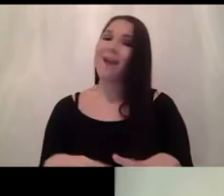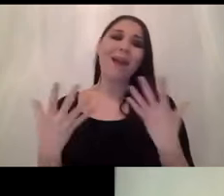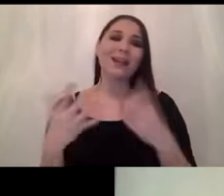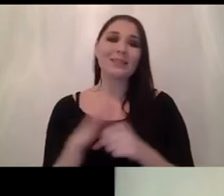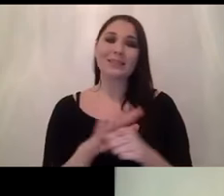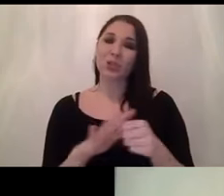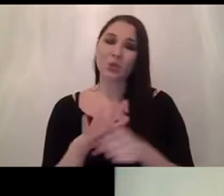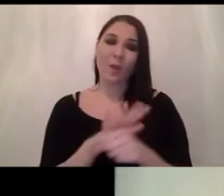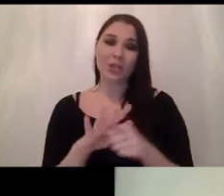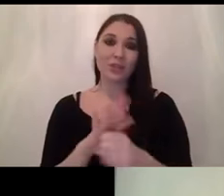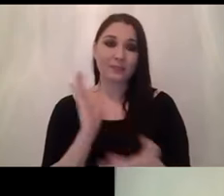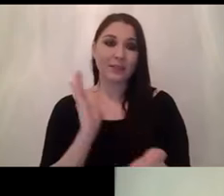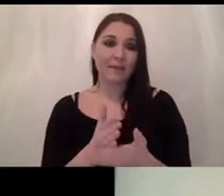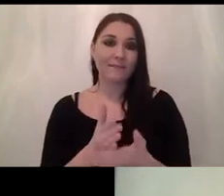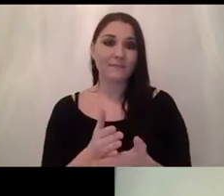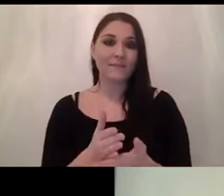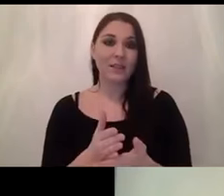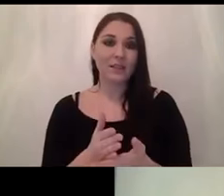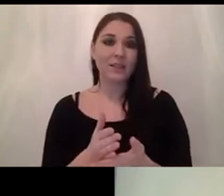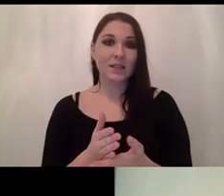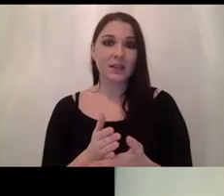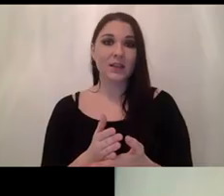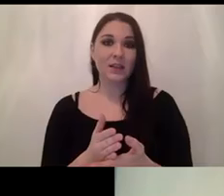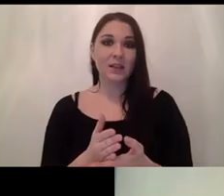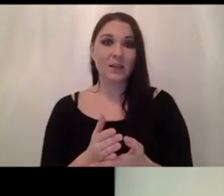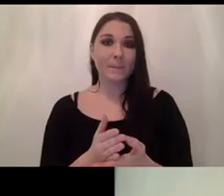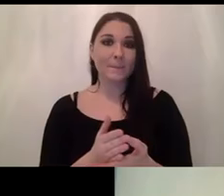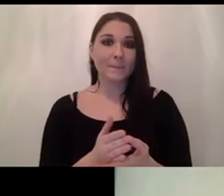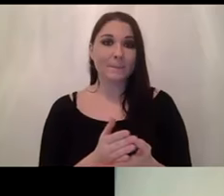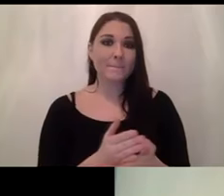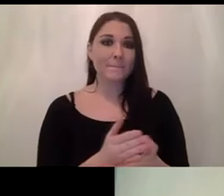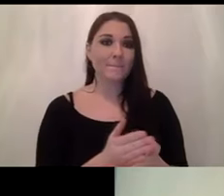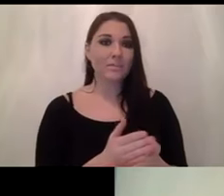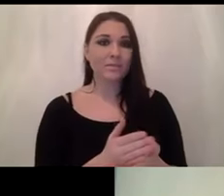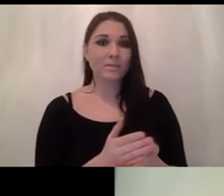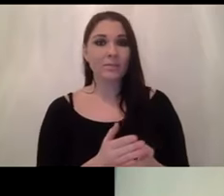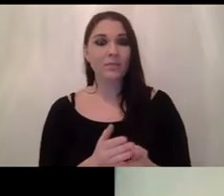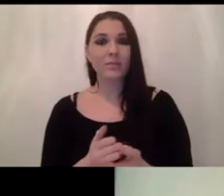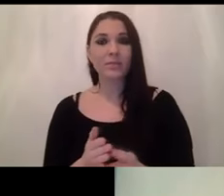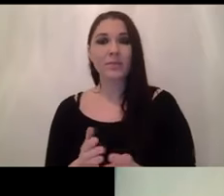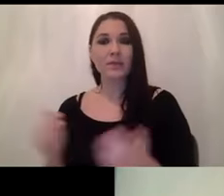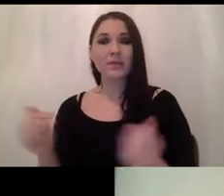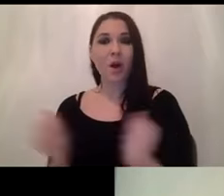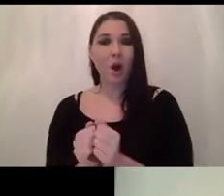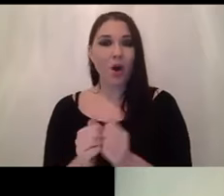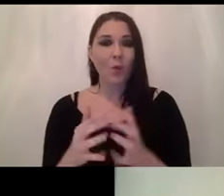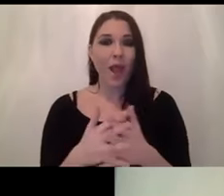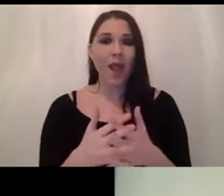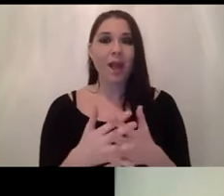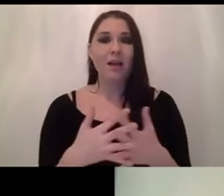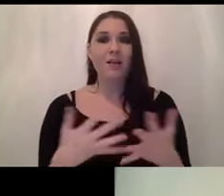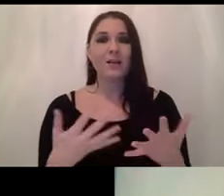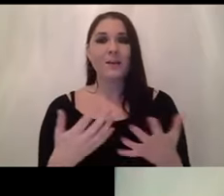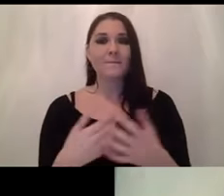mean, the more you get into the hardware, into really